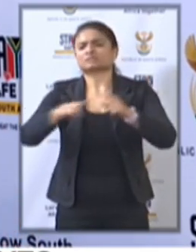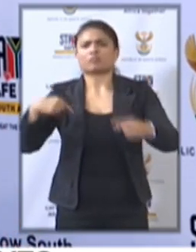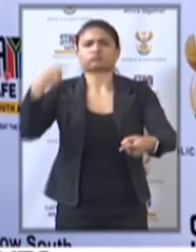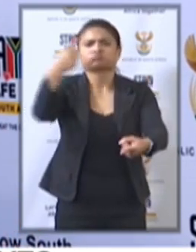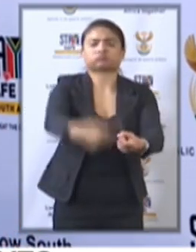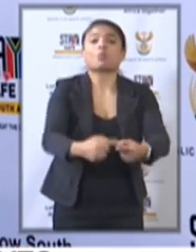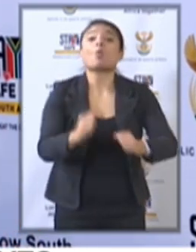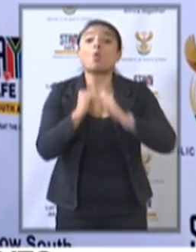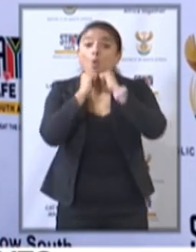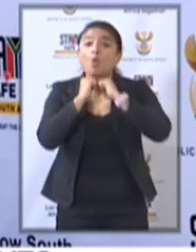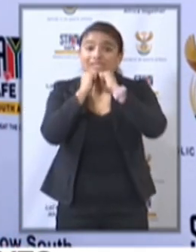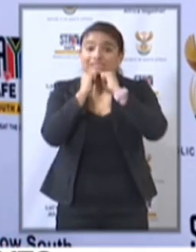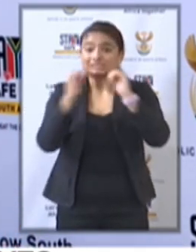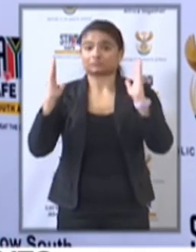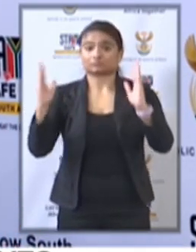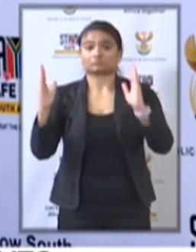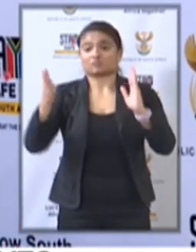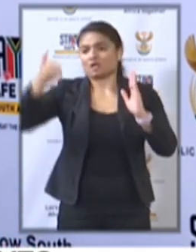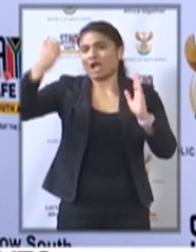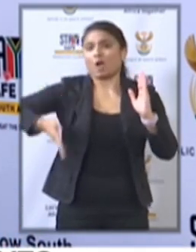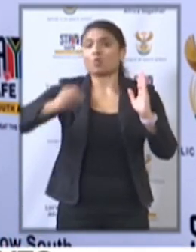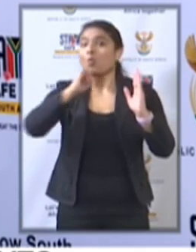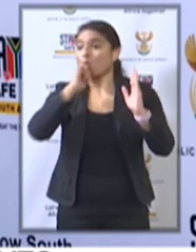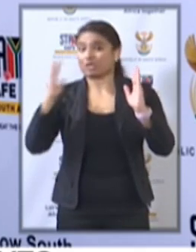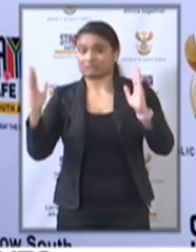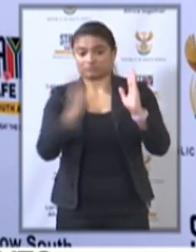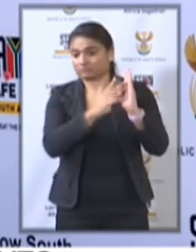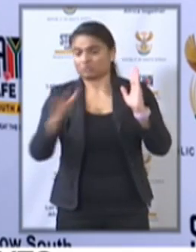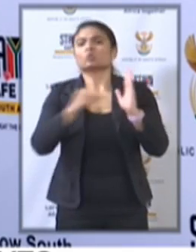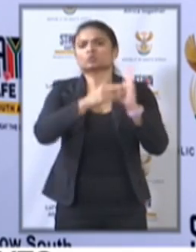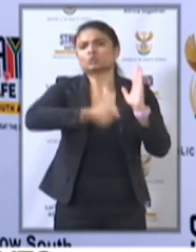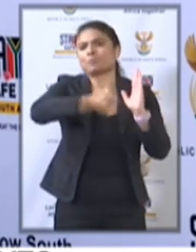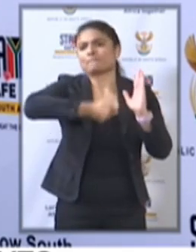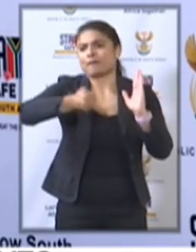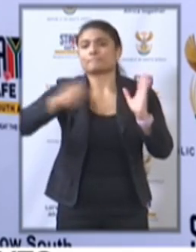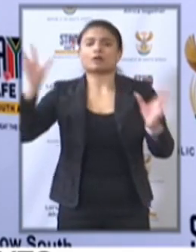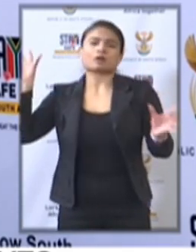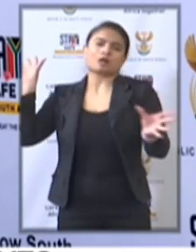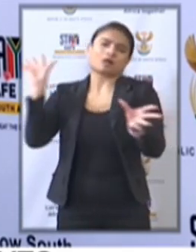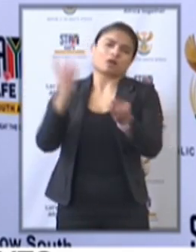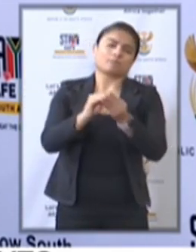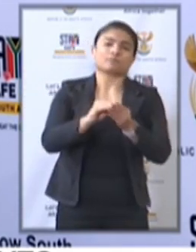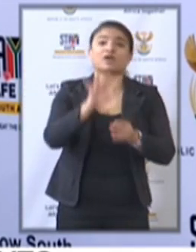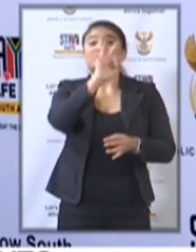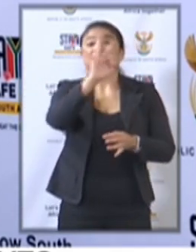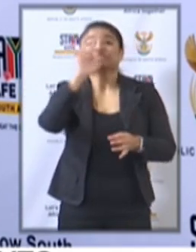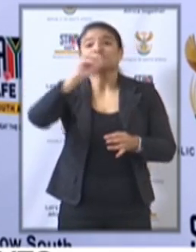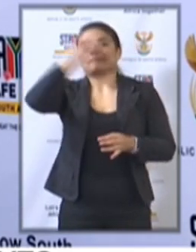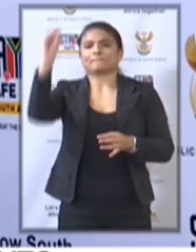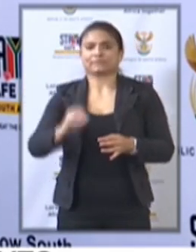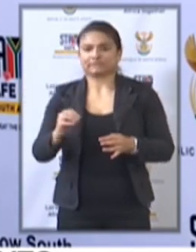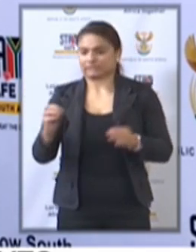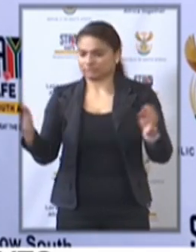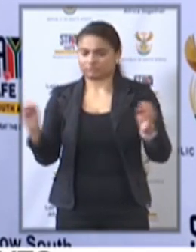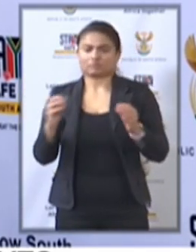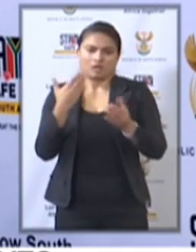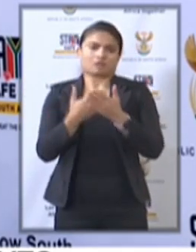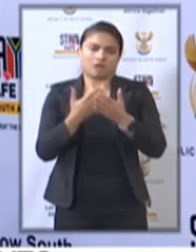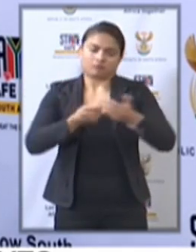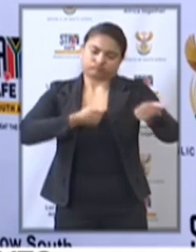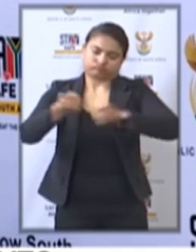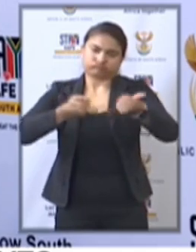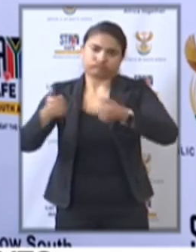by which time the full 33% will have been reintegrated into campuses across the country.